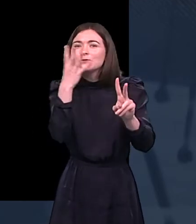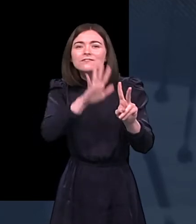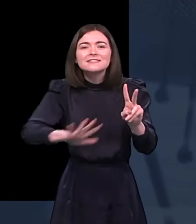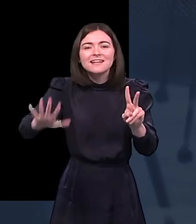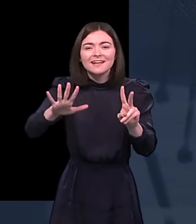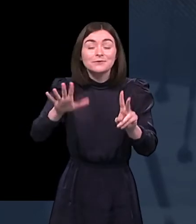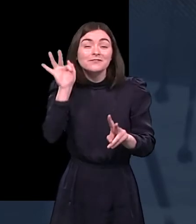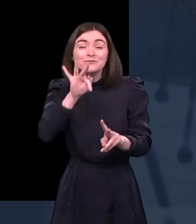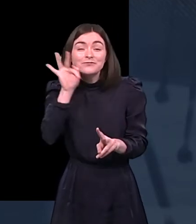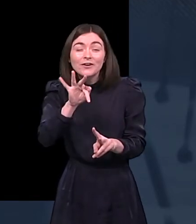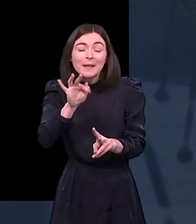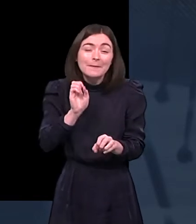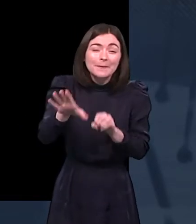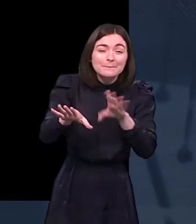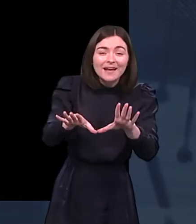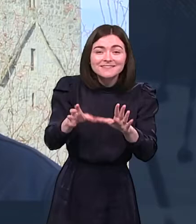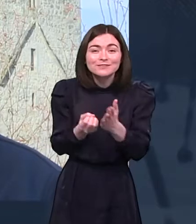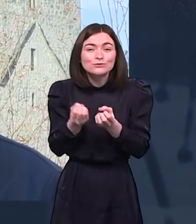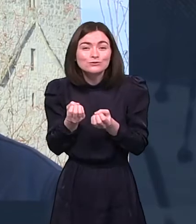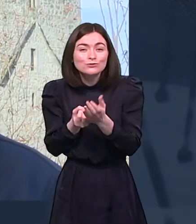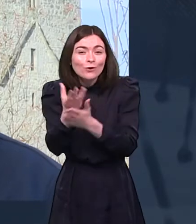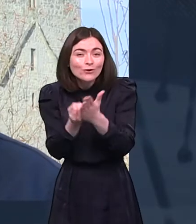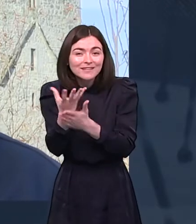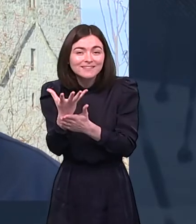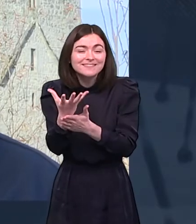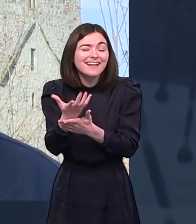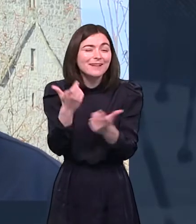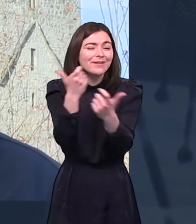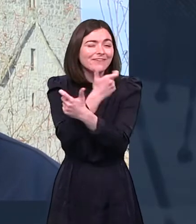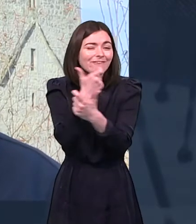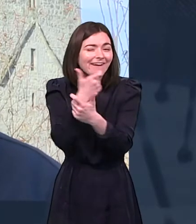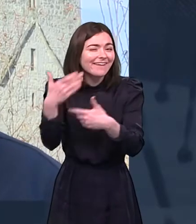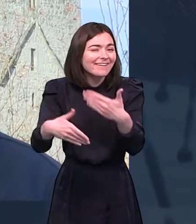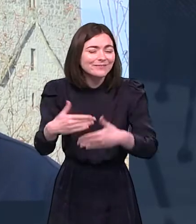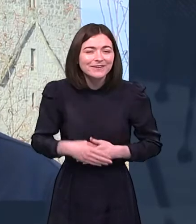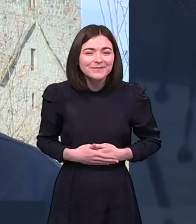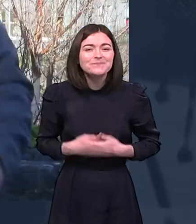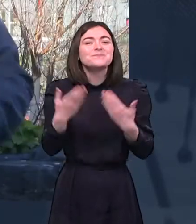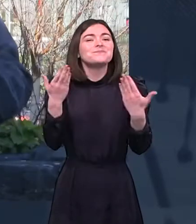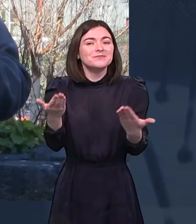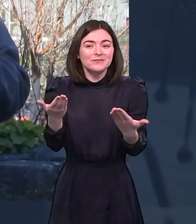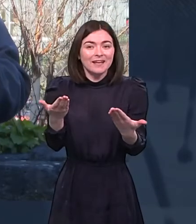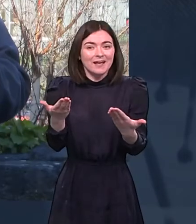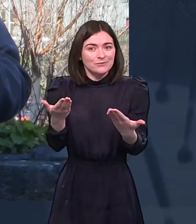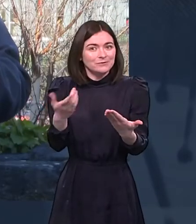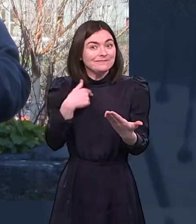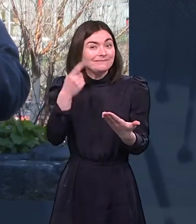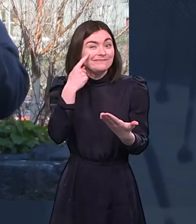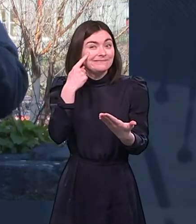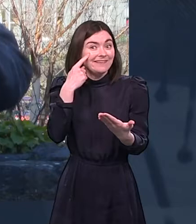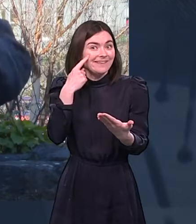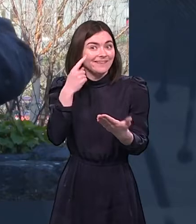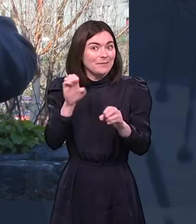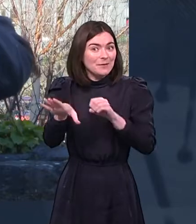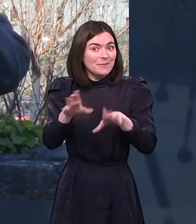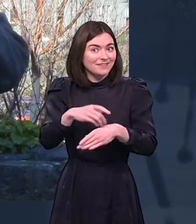a little bit of magic, some stories and history, and some shenanigans along the way. So it won't be long if we all play our cards right, where we can